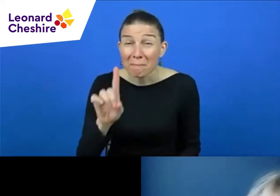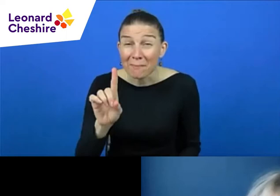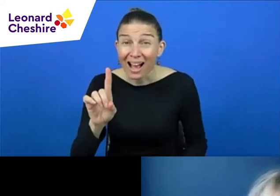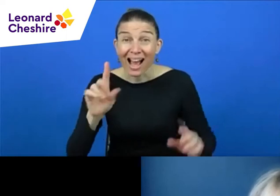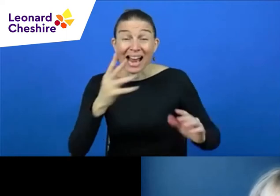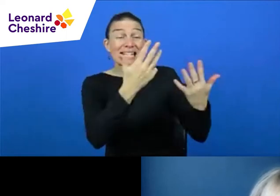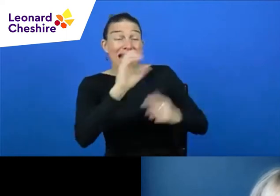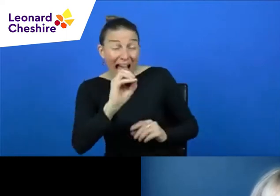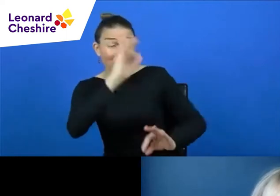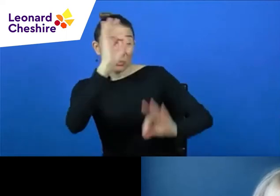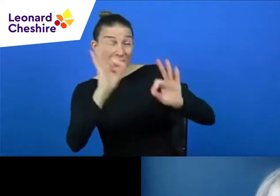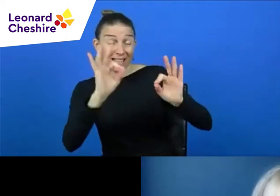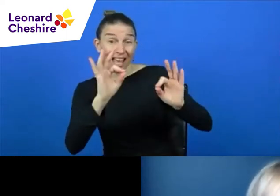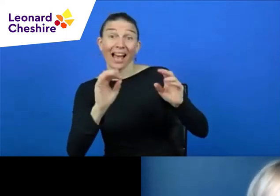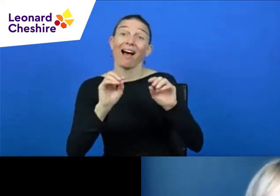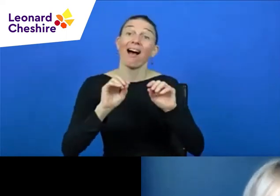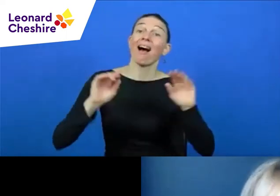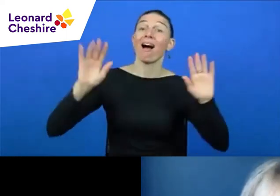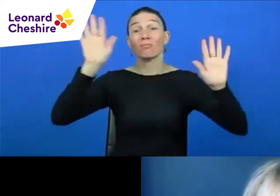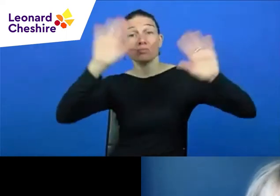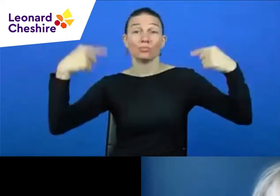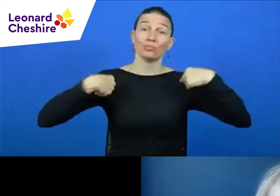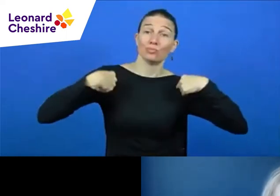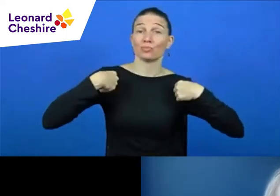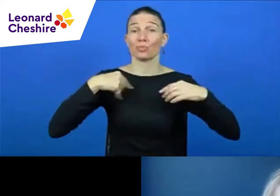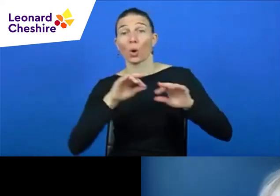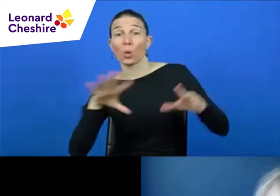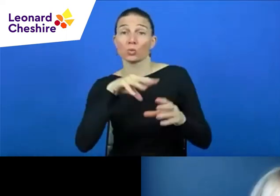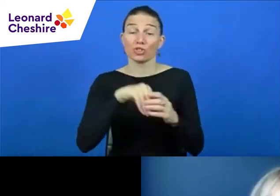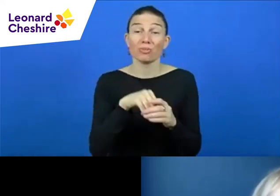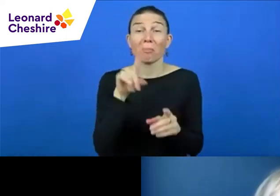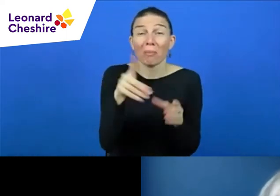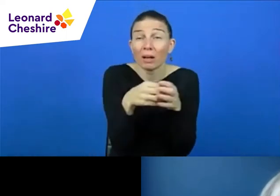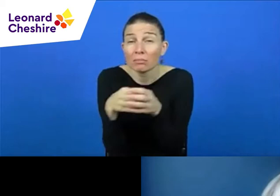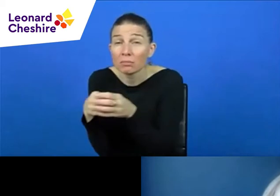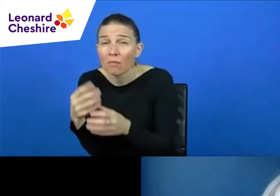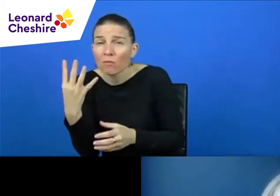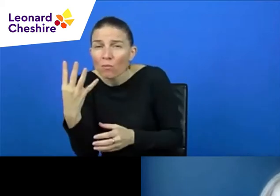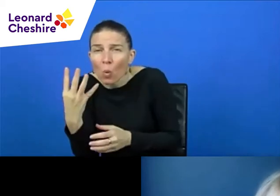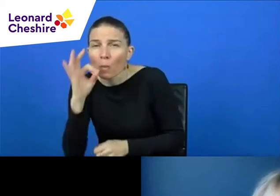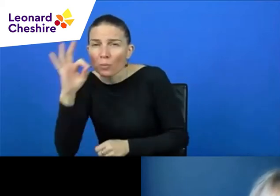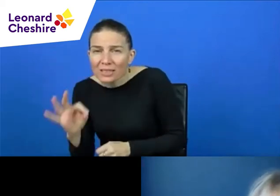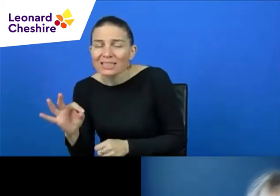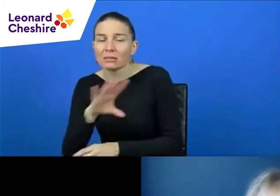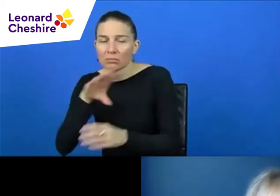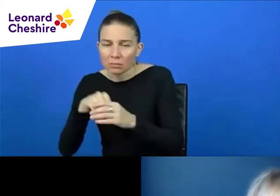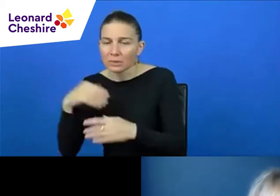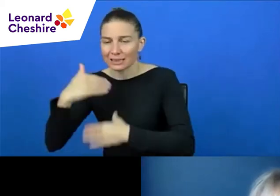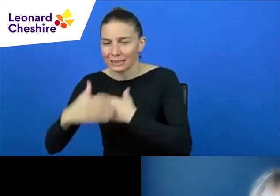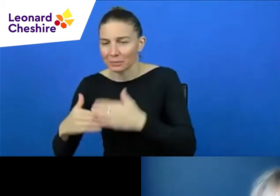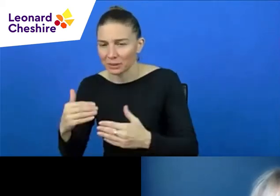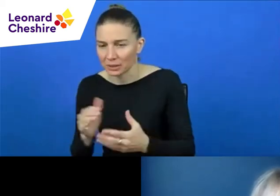case we're worried that that has maybe exponentially changed in the last 18 months, it hasn't. In 2020, 3% of